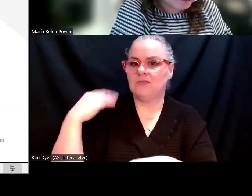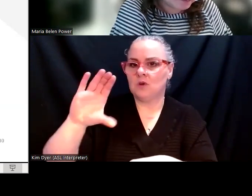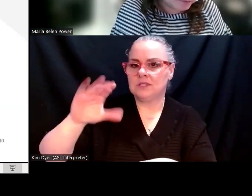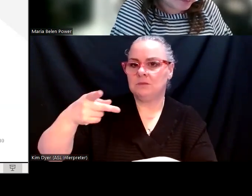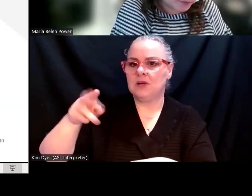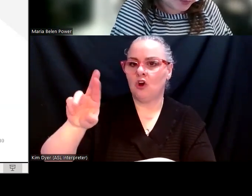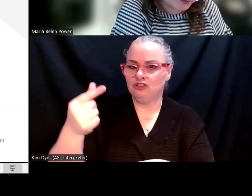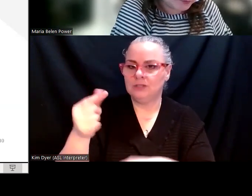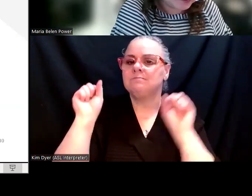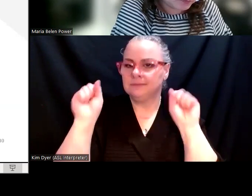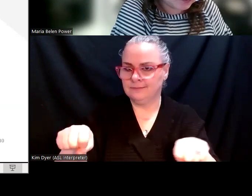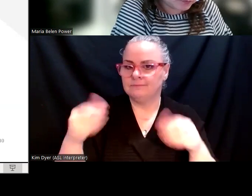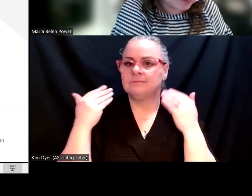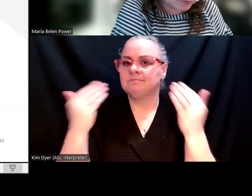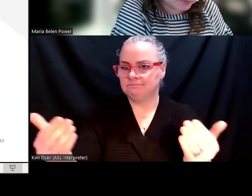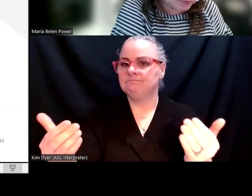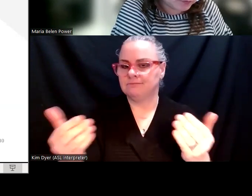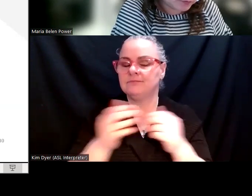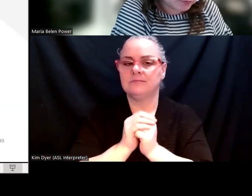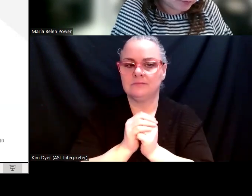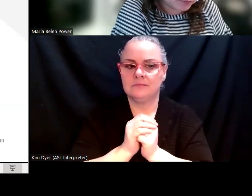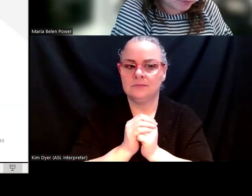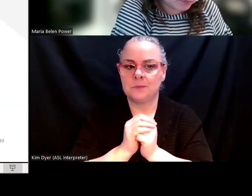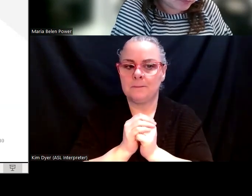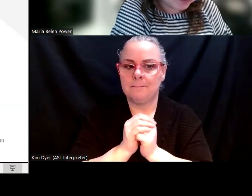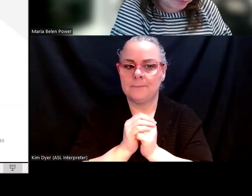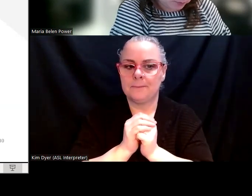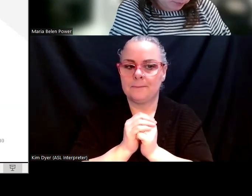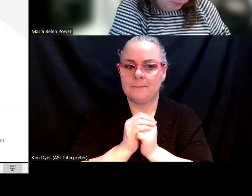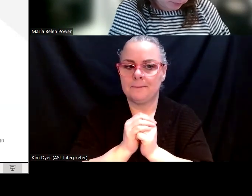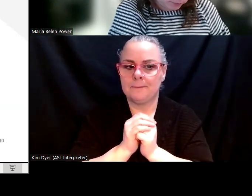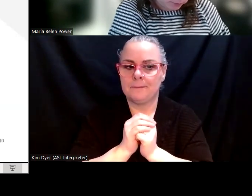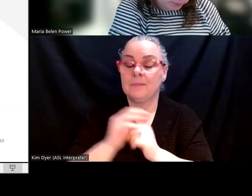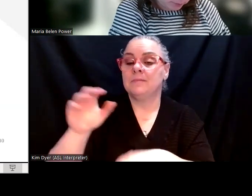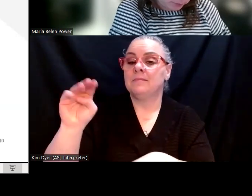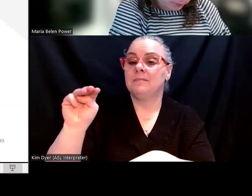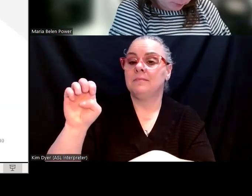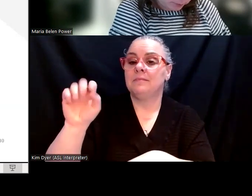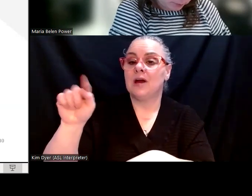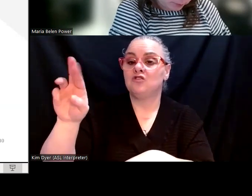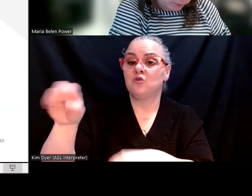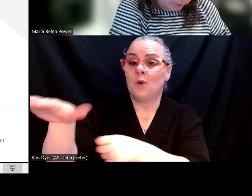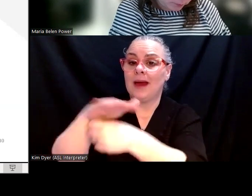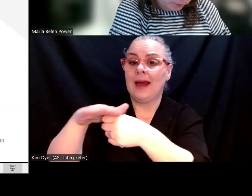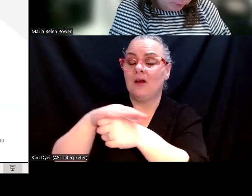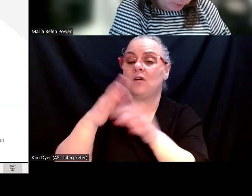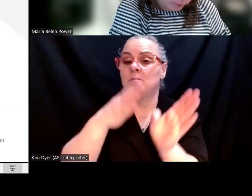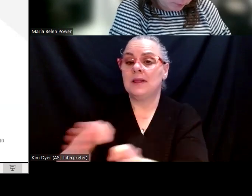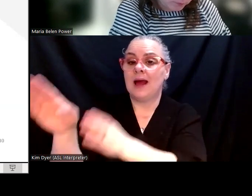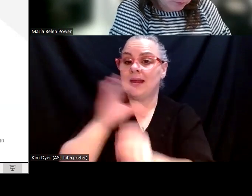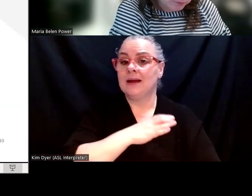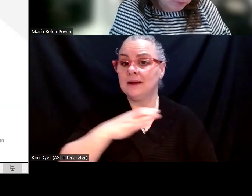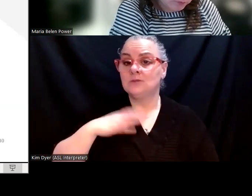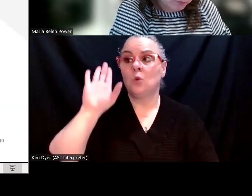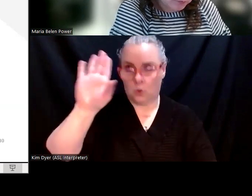CPRG. My understanding is that the Metropolitan Area Planning Council will